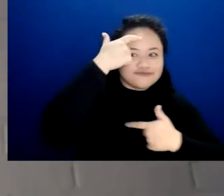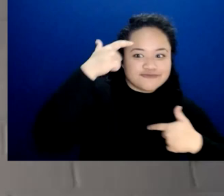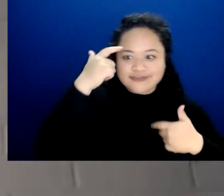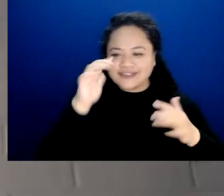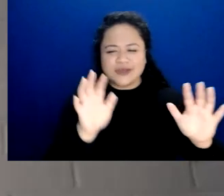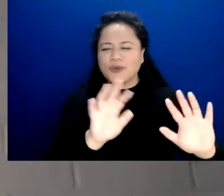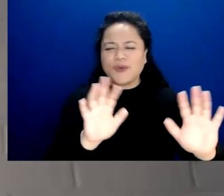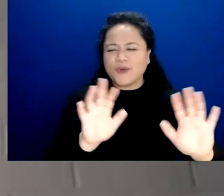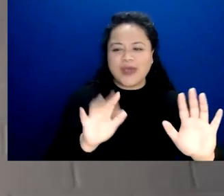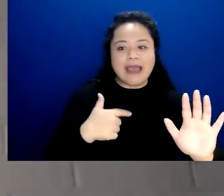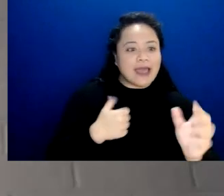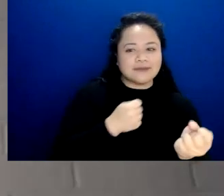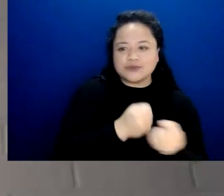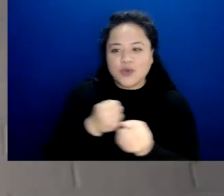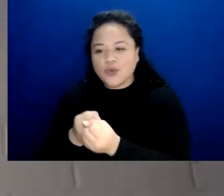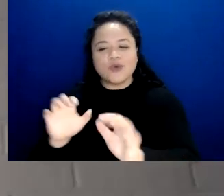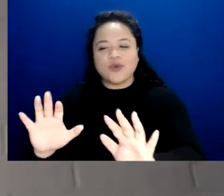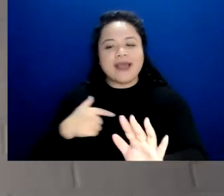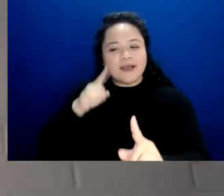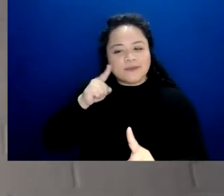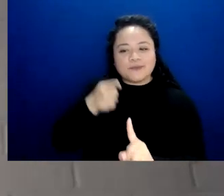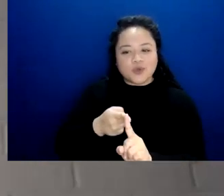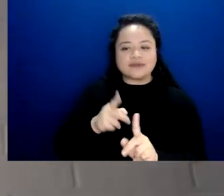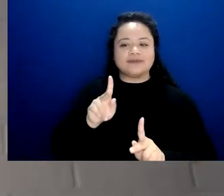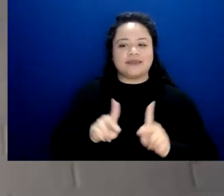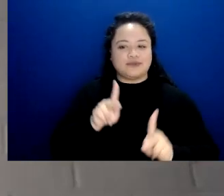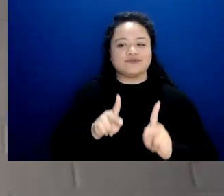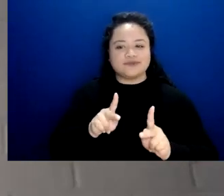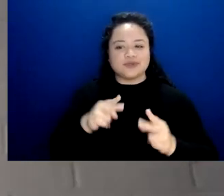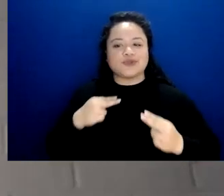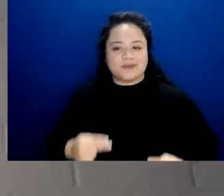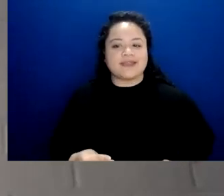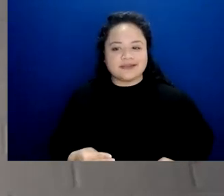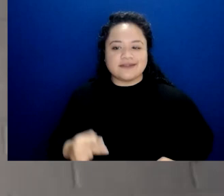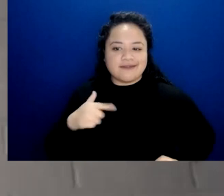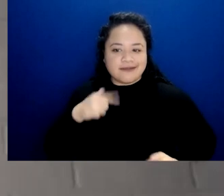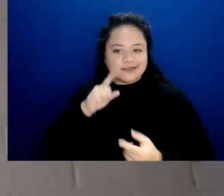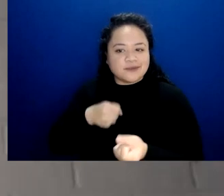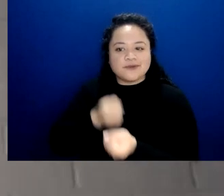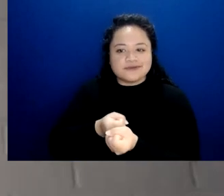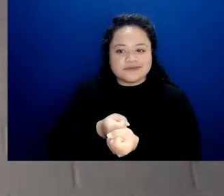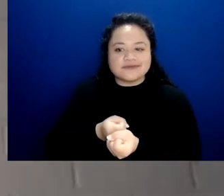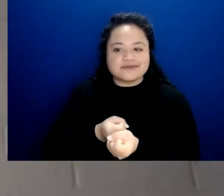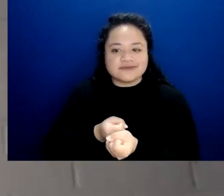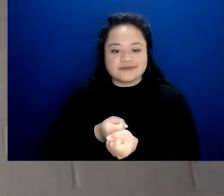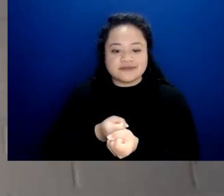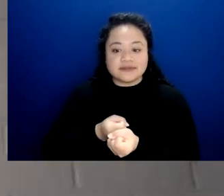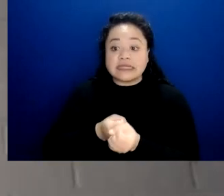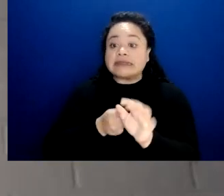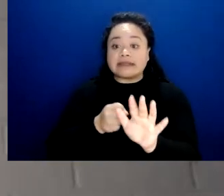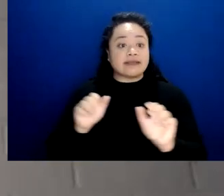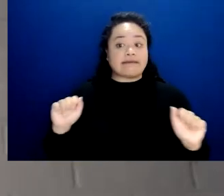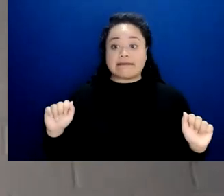No, I'm not on anybody's side. I'm on humanity's side. That's the side that I'm on. I'm on humanity's side. And everyone